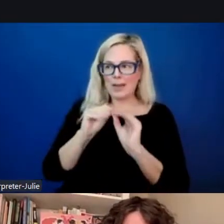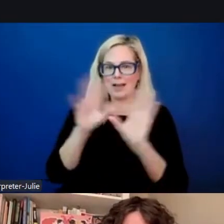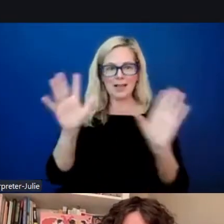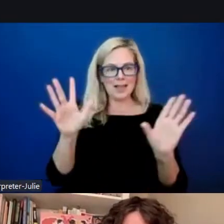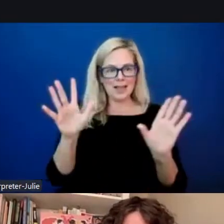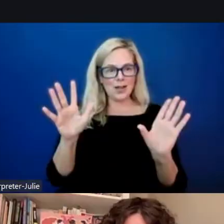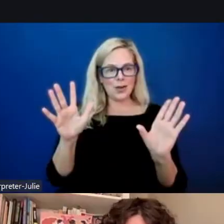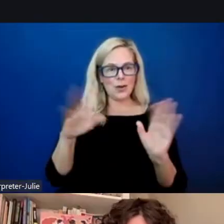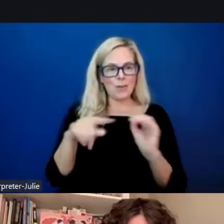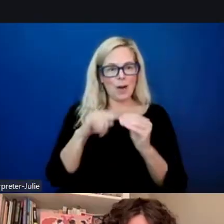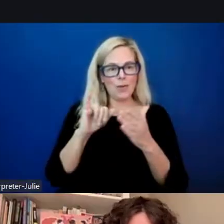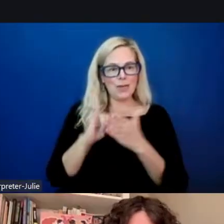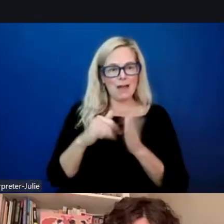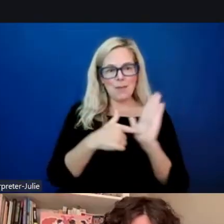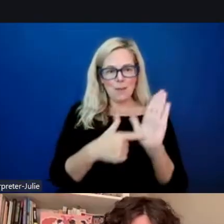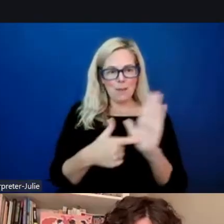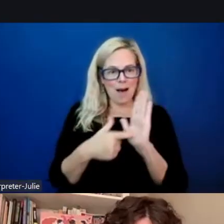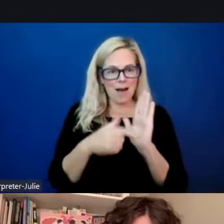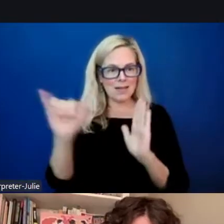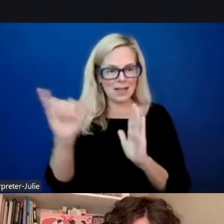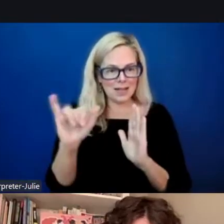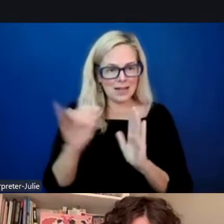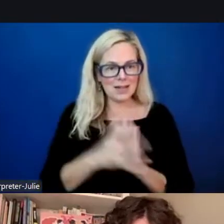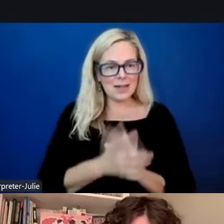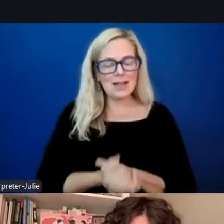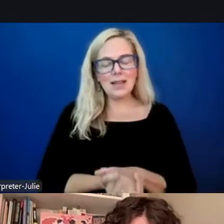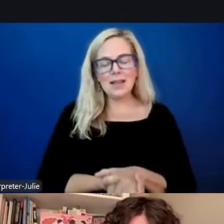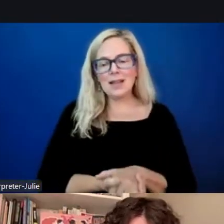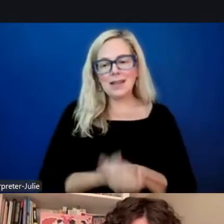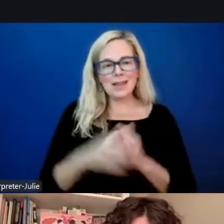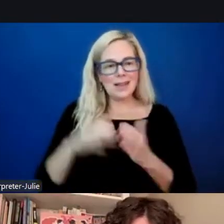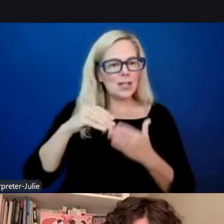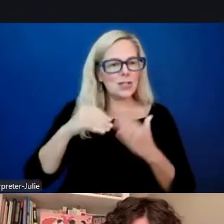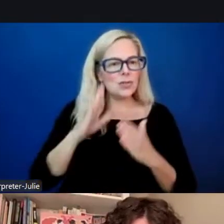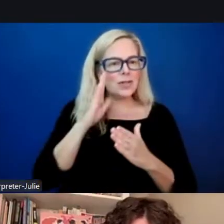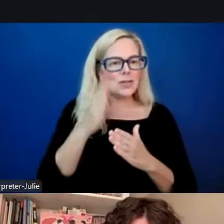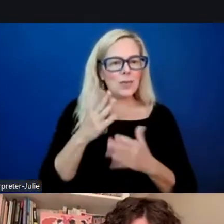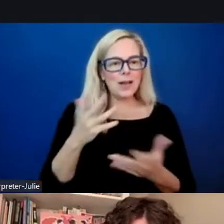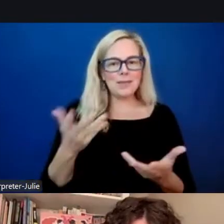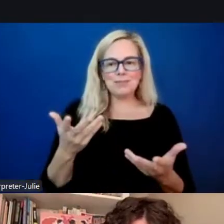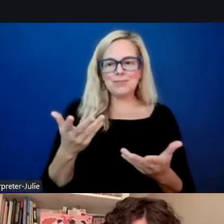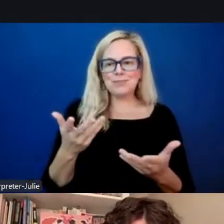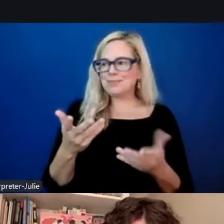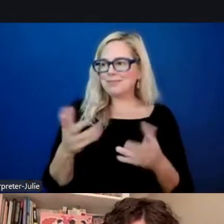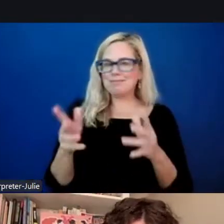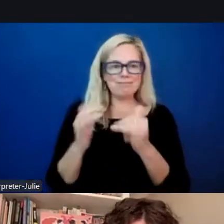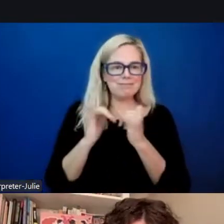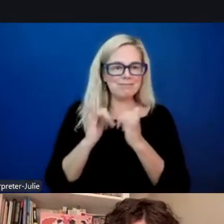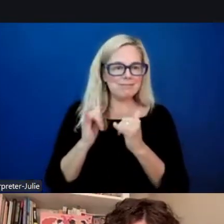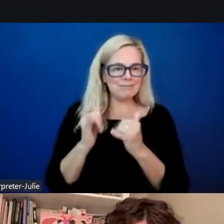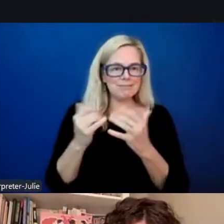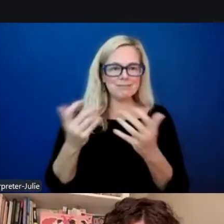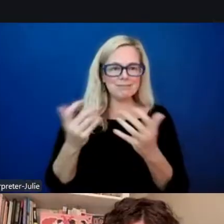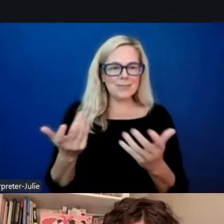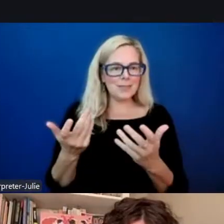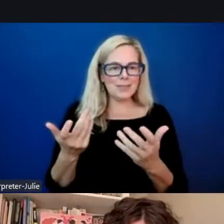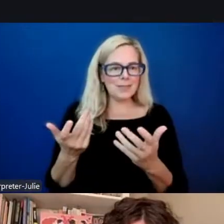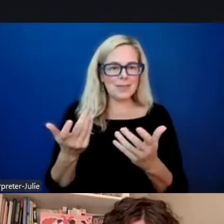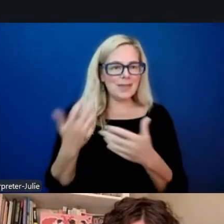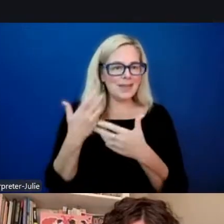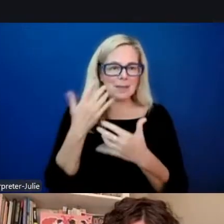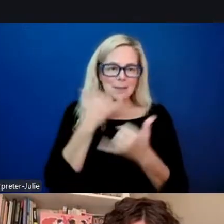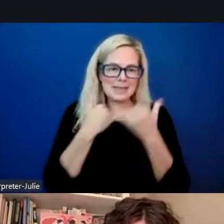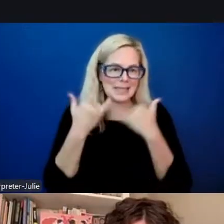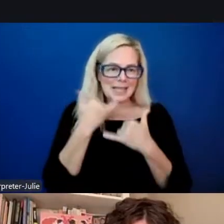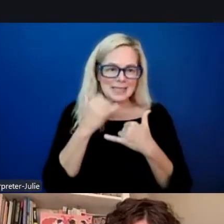for that, but modeling the way. And when students are going to, as we all will, make mistakes,